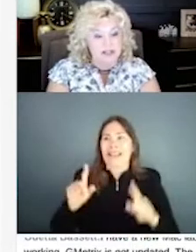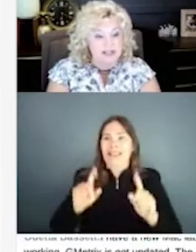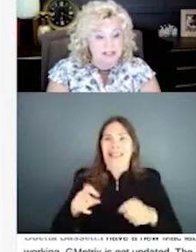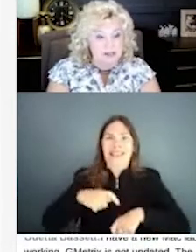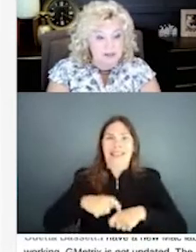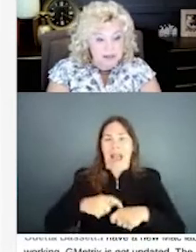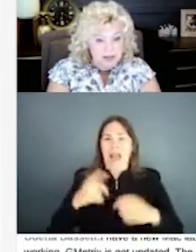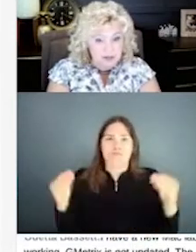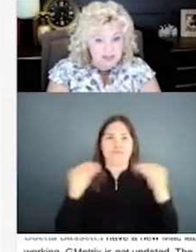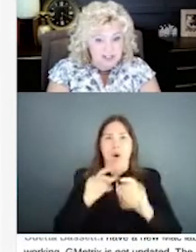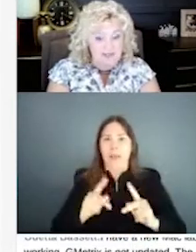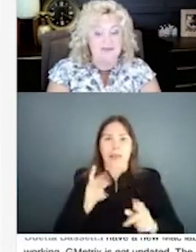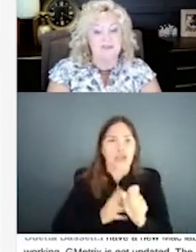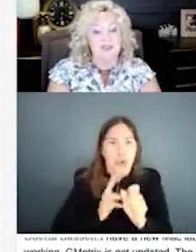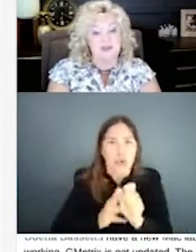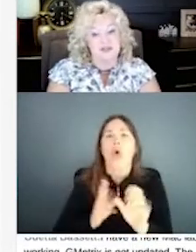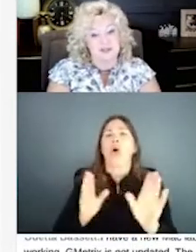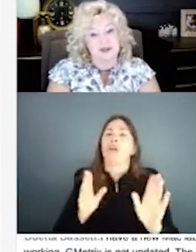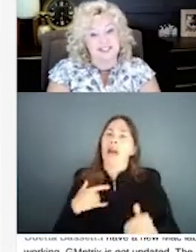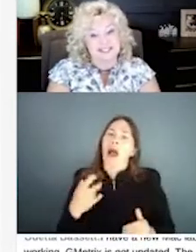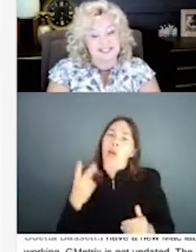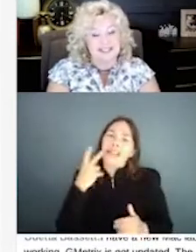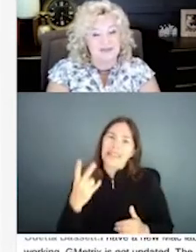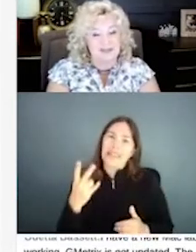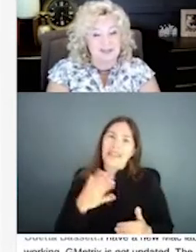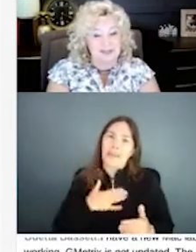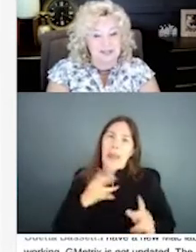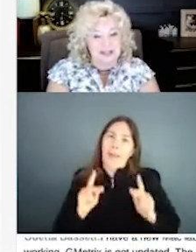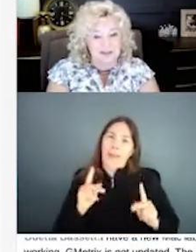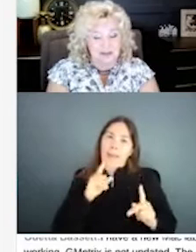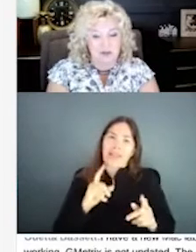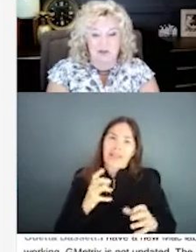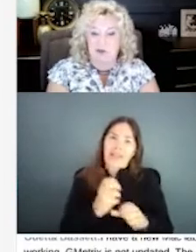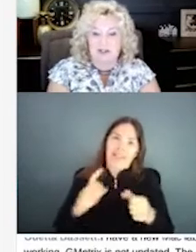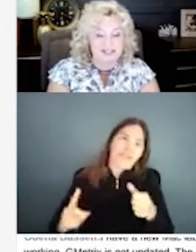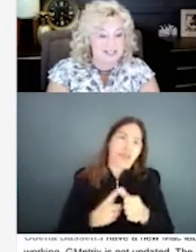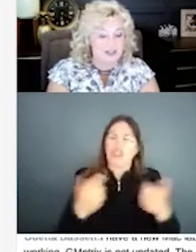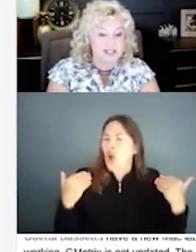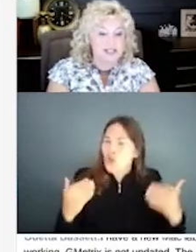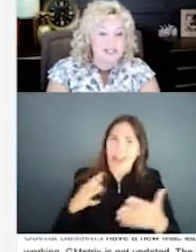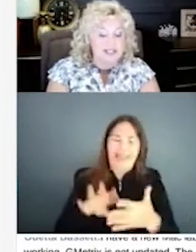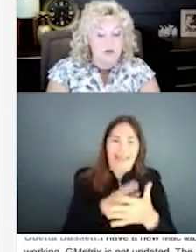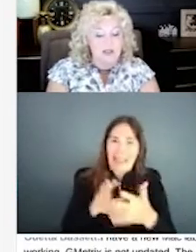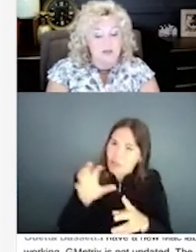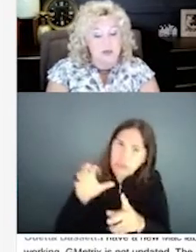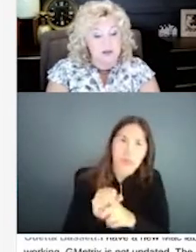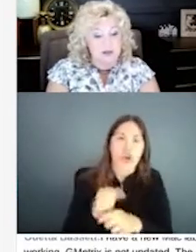to see my people getting first choice of spots. So if you're using exams from home, go ahead and schedule it. Now, if